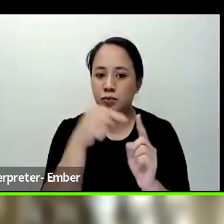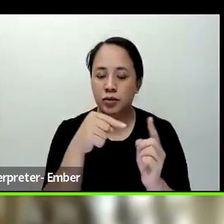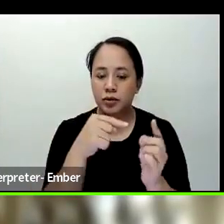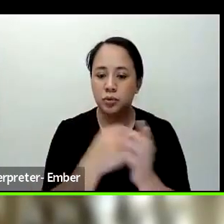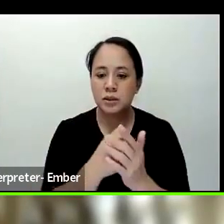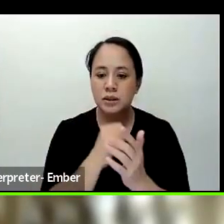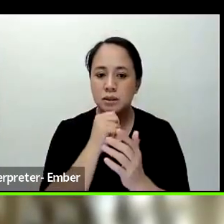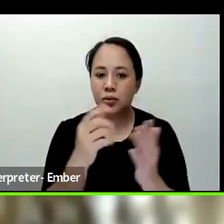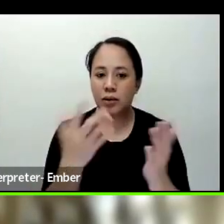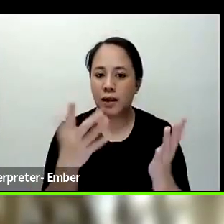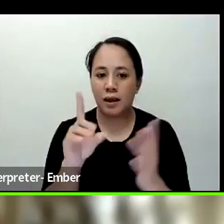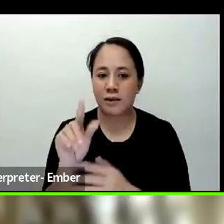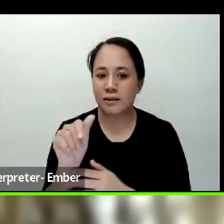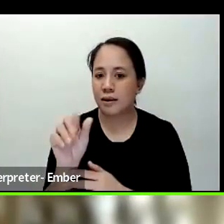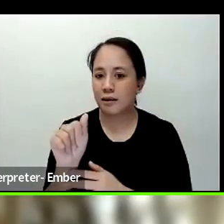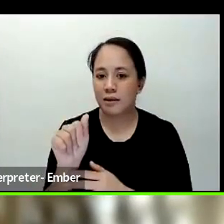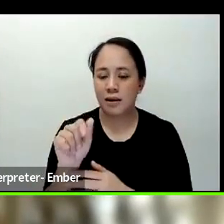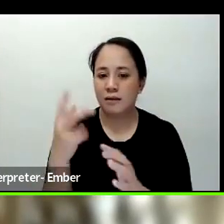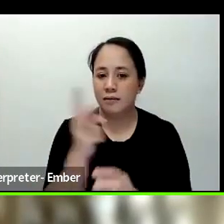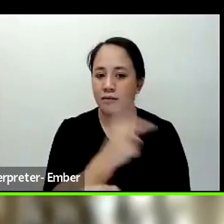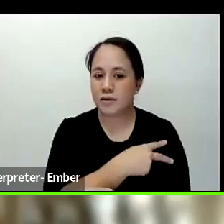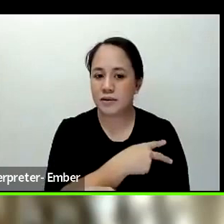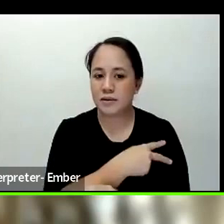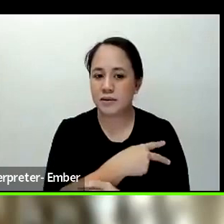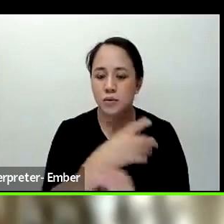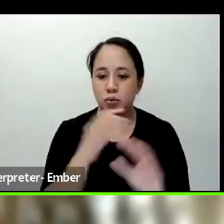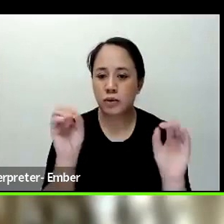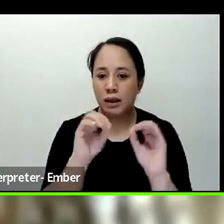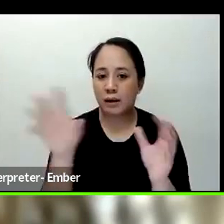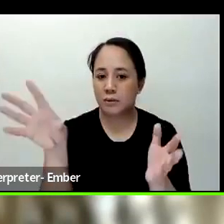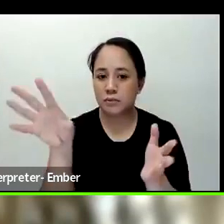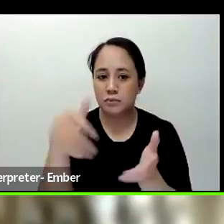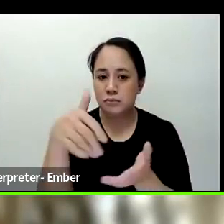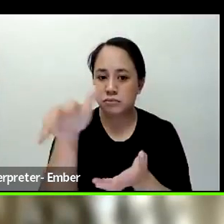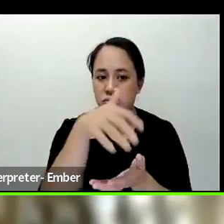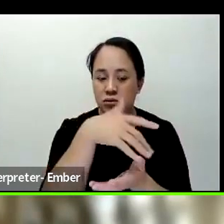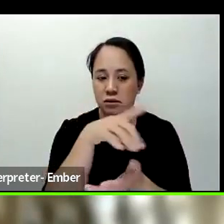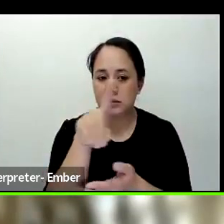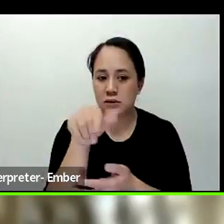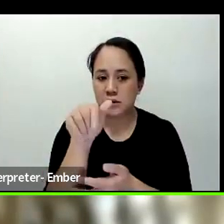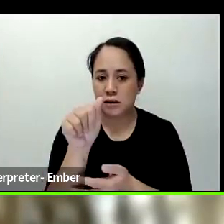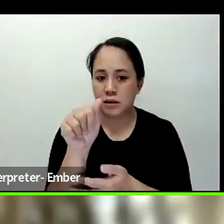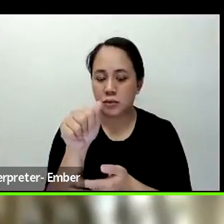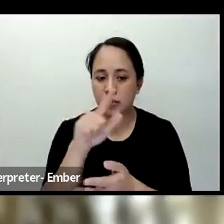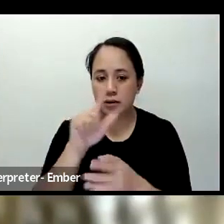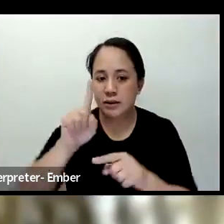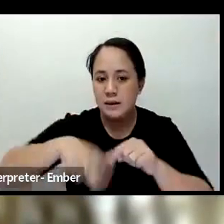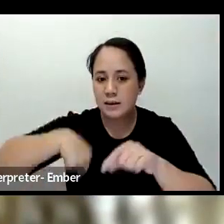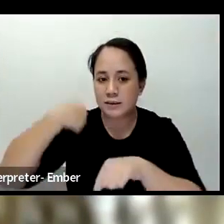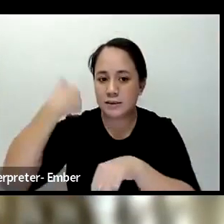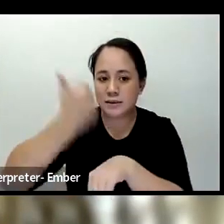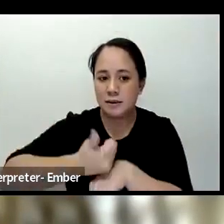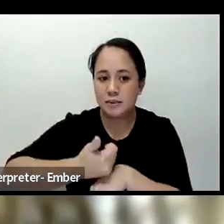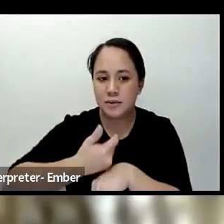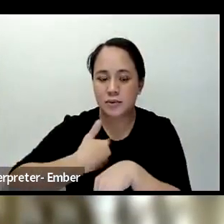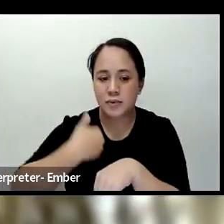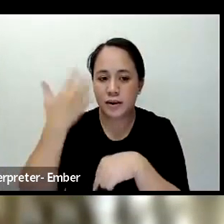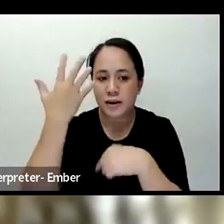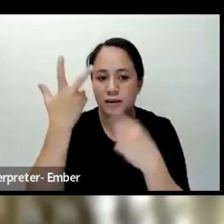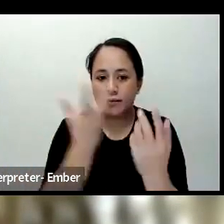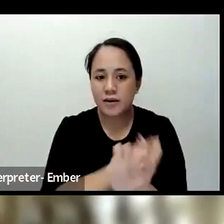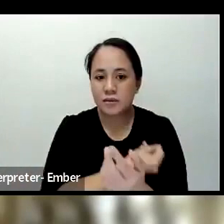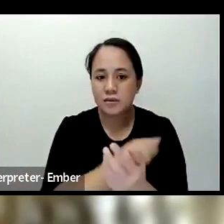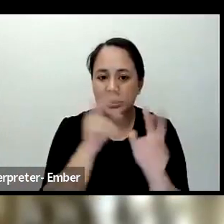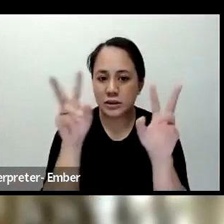have data on vaccination. We don't collect. No? So you cannot establish na yung deaths is because of a vaccination.